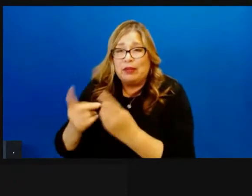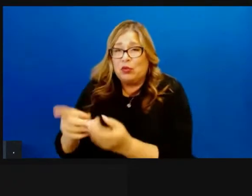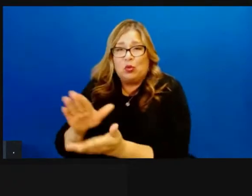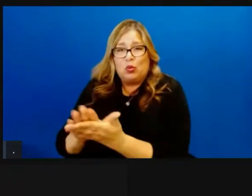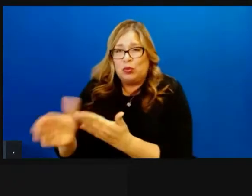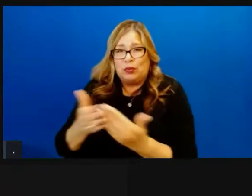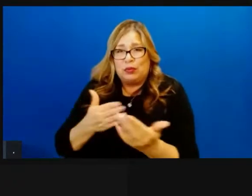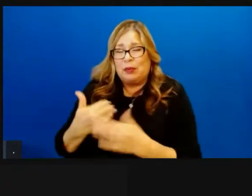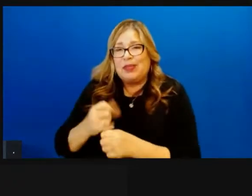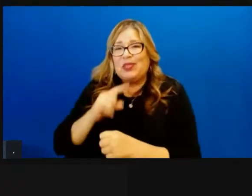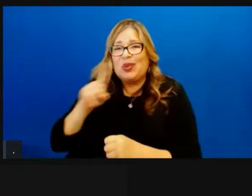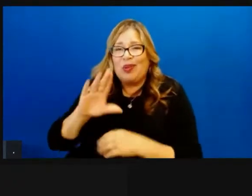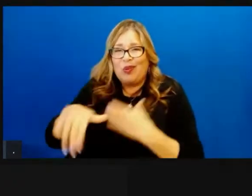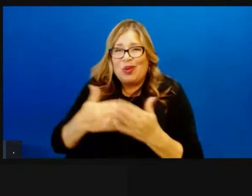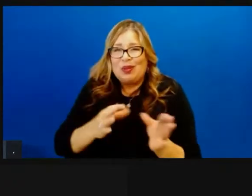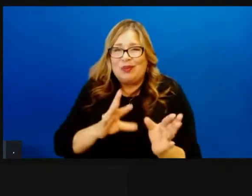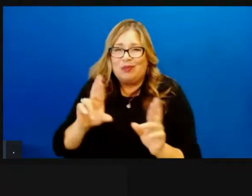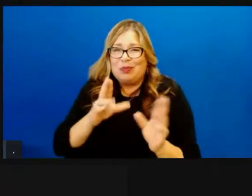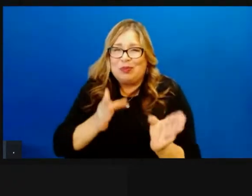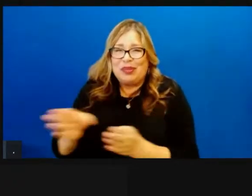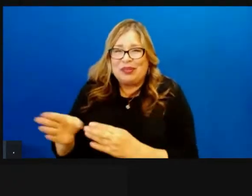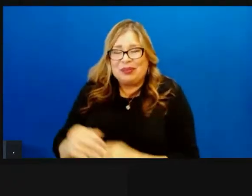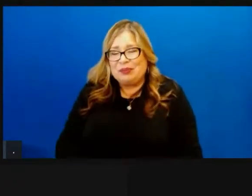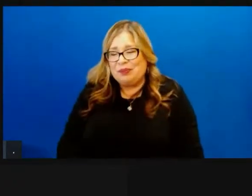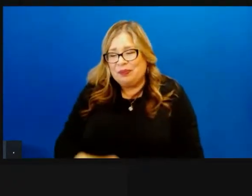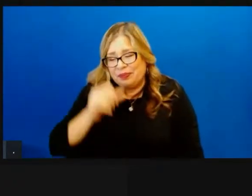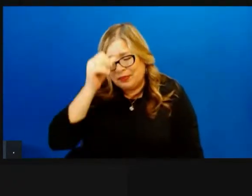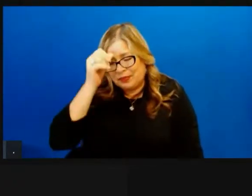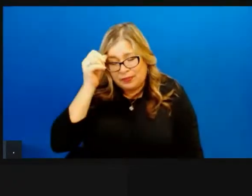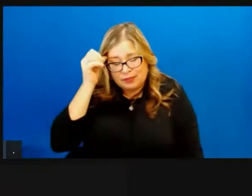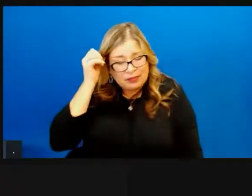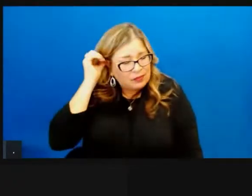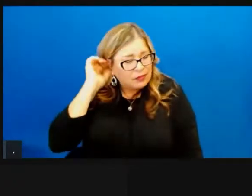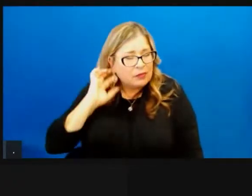Next question comes from Victoria Colliver of Politico.